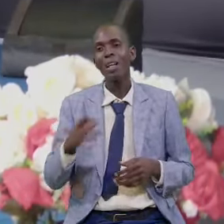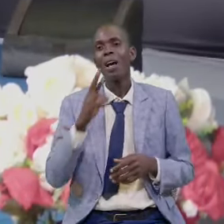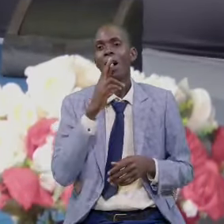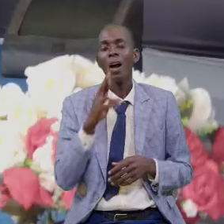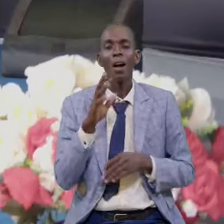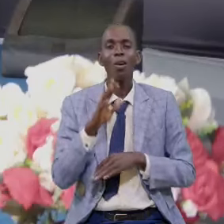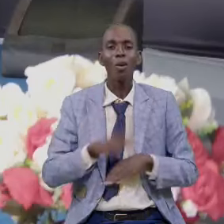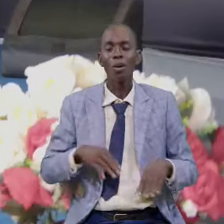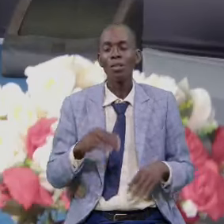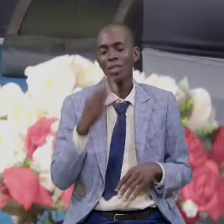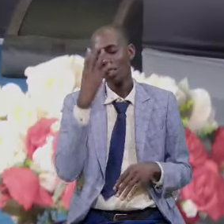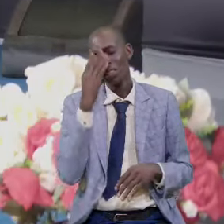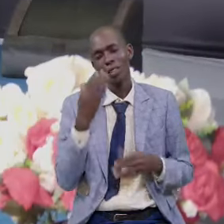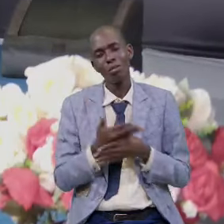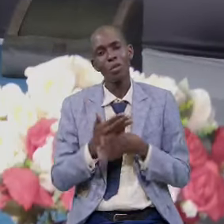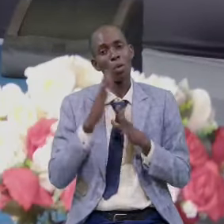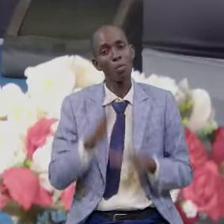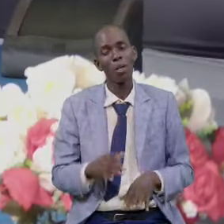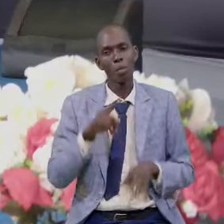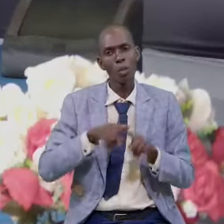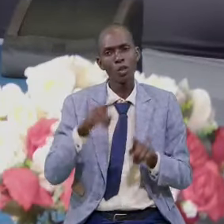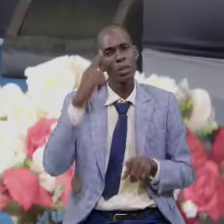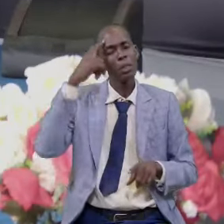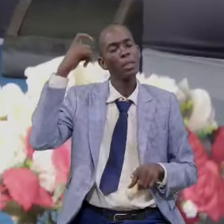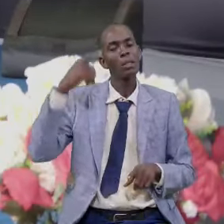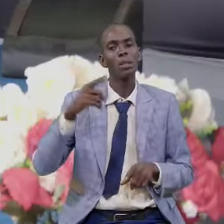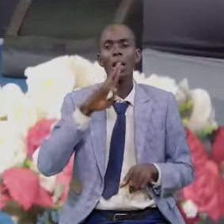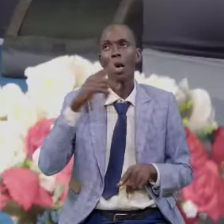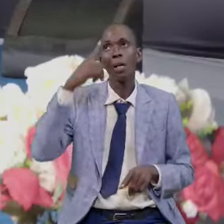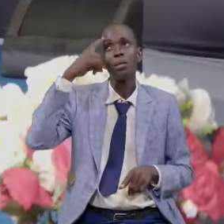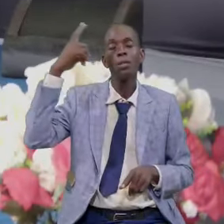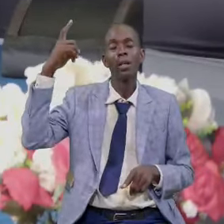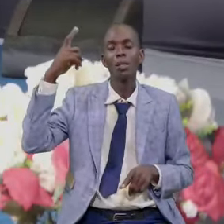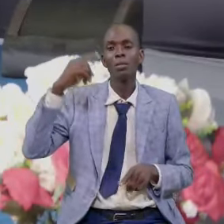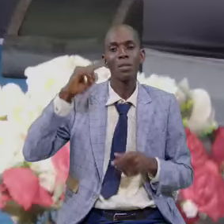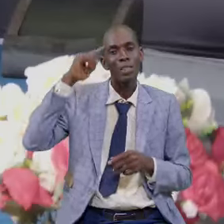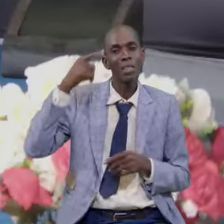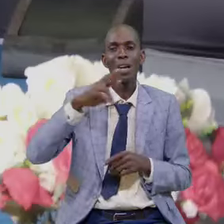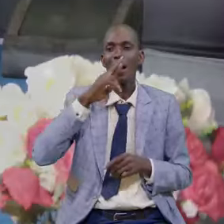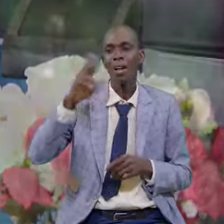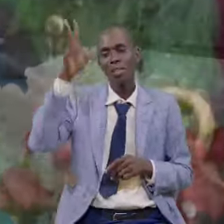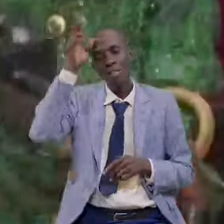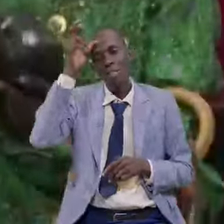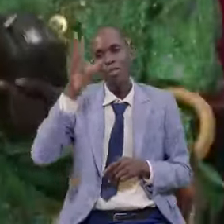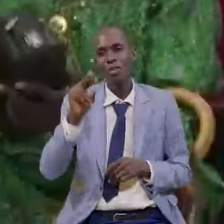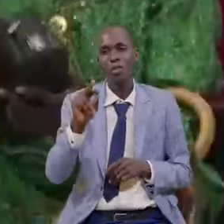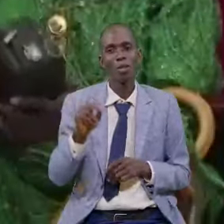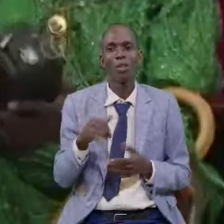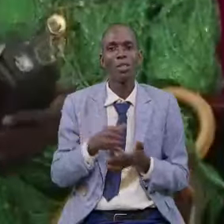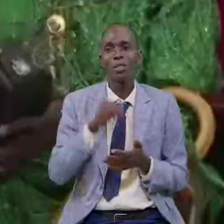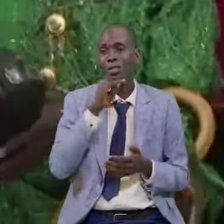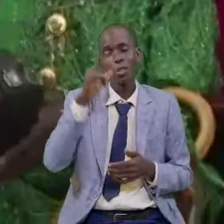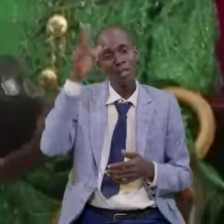They're just the time you eat and the time you go to sleep. We need to wipe off all these change makers. Do not